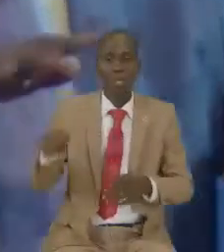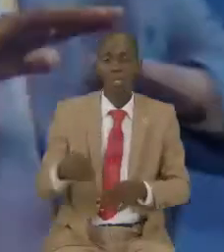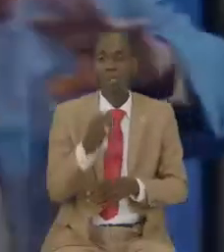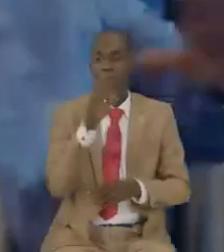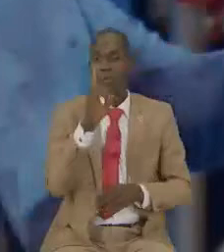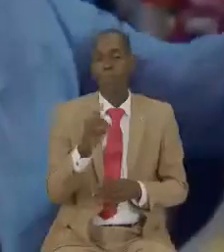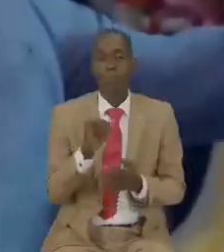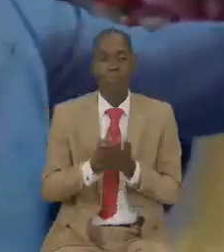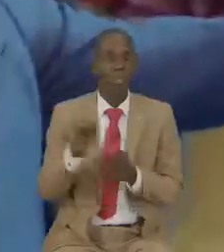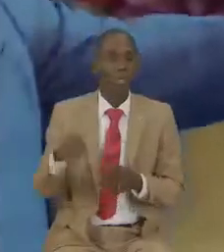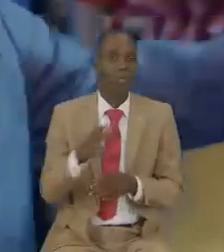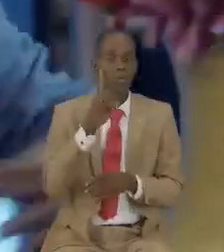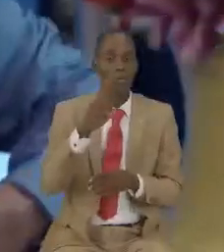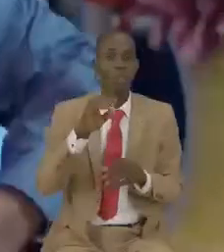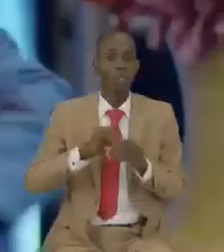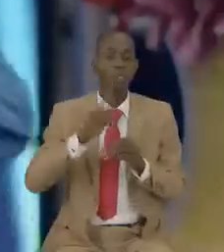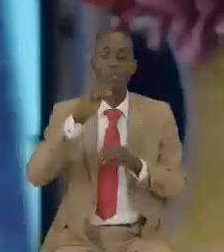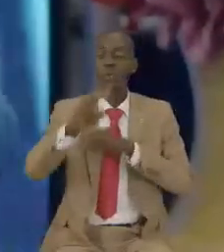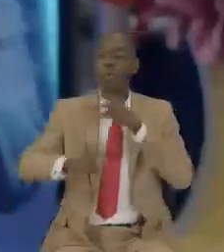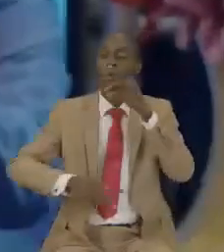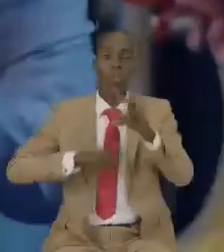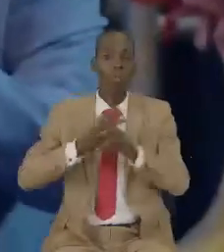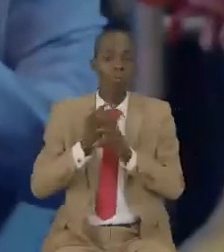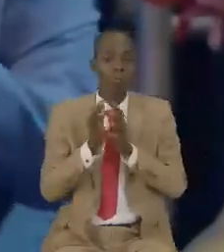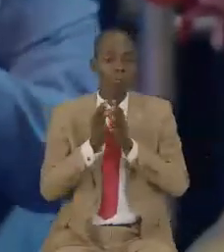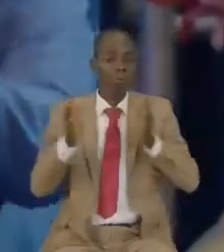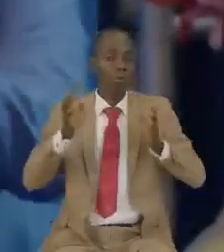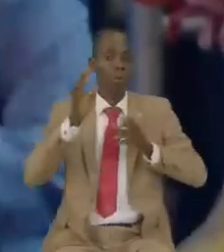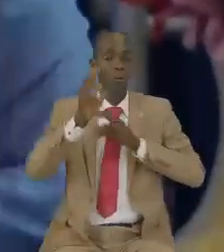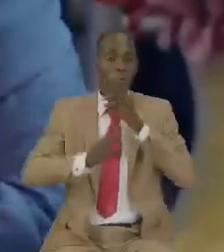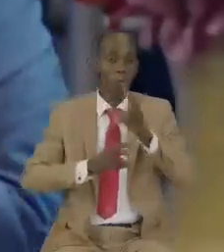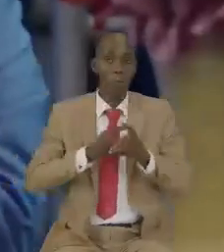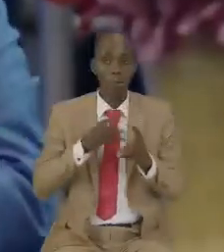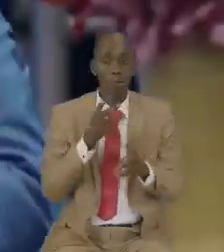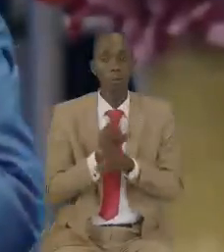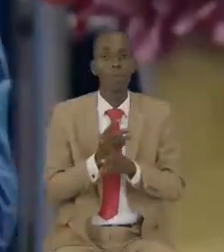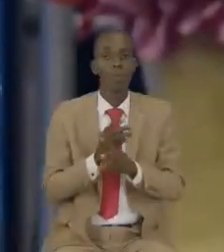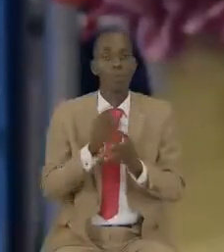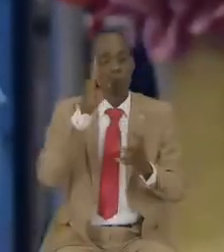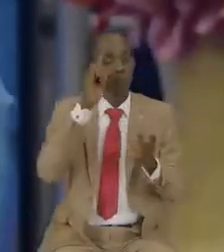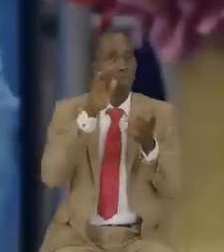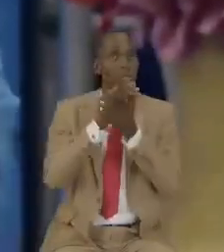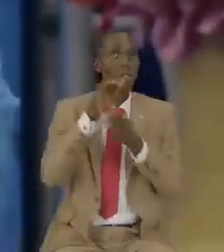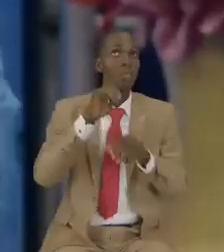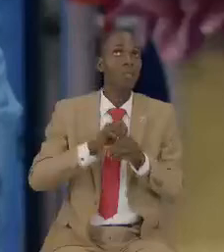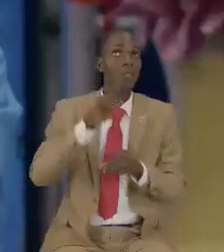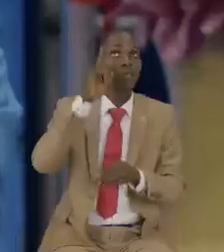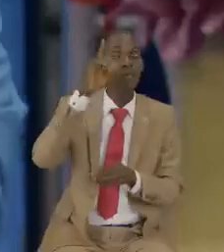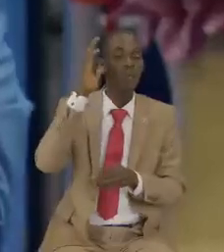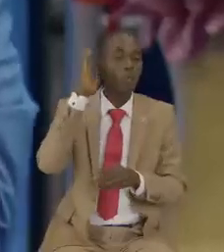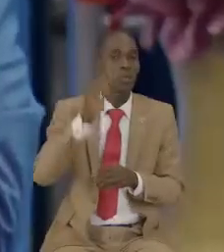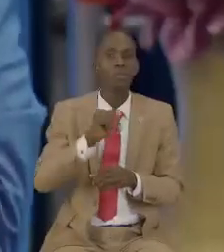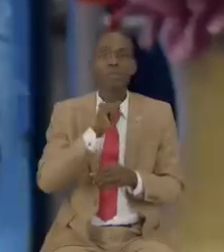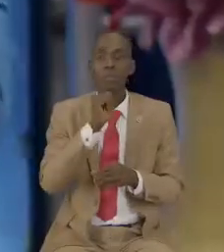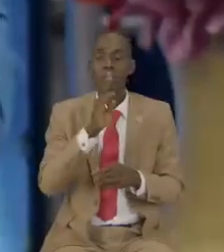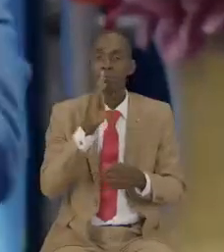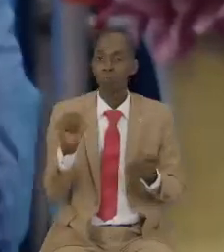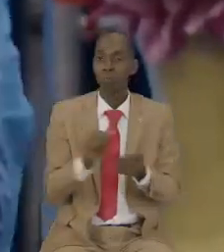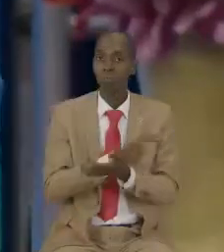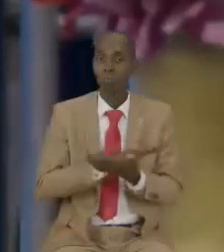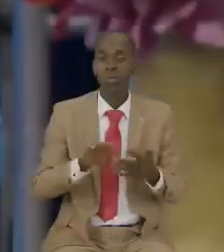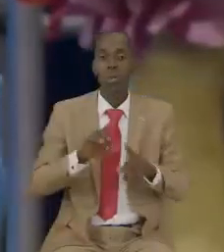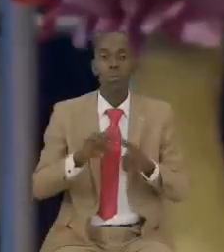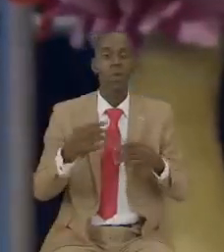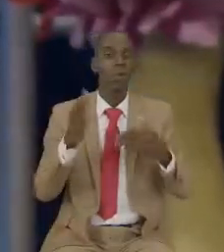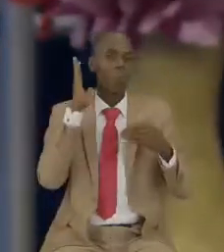whosoever in the whole wide world believes in him will not perish but have everlasting